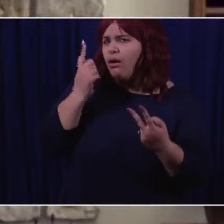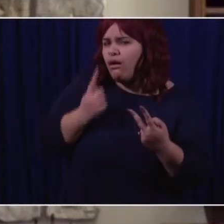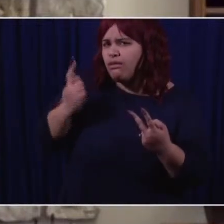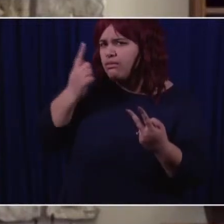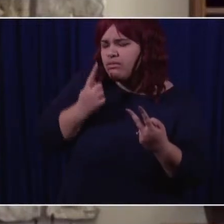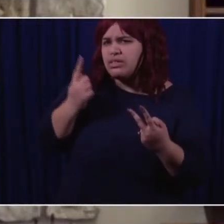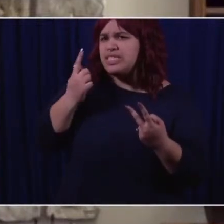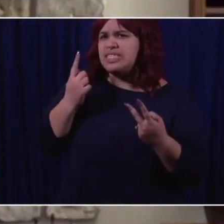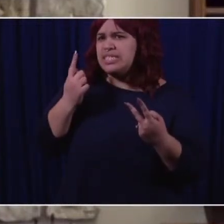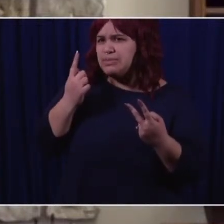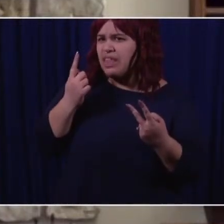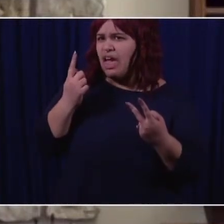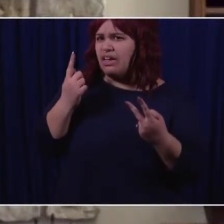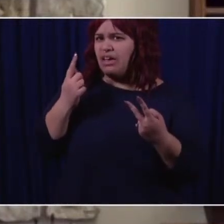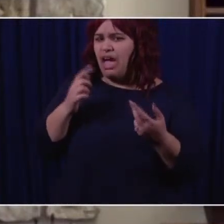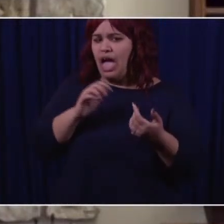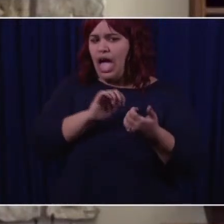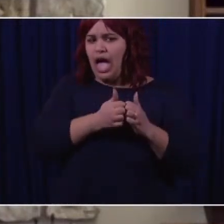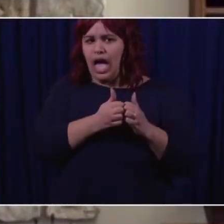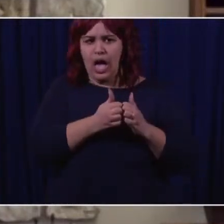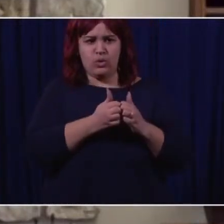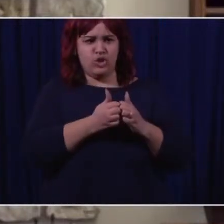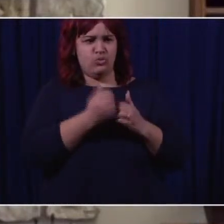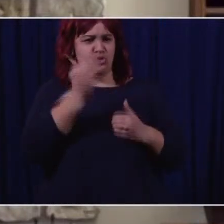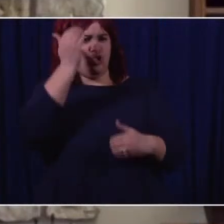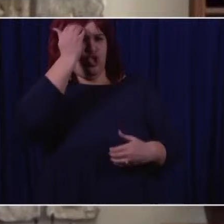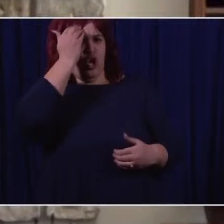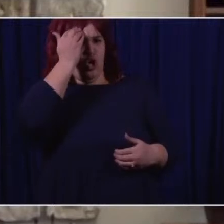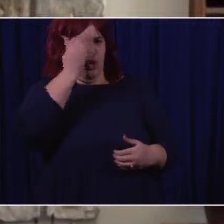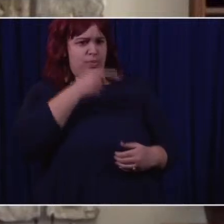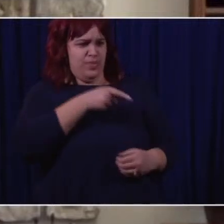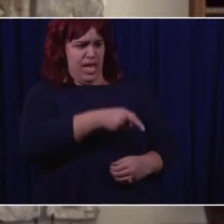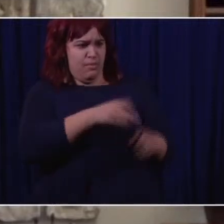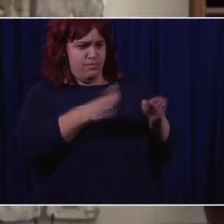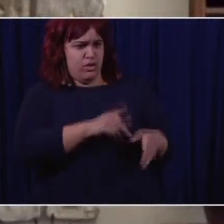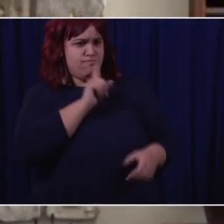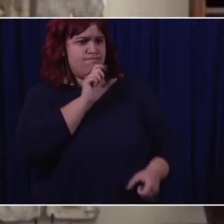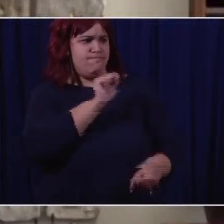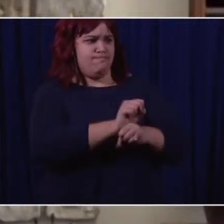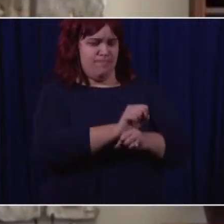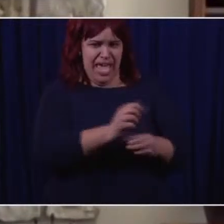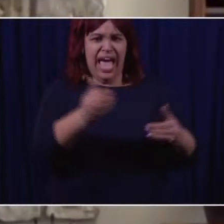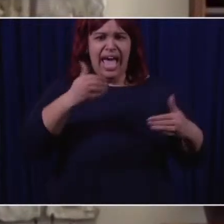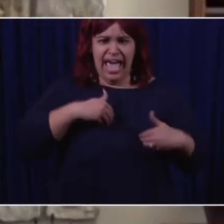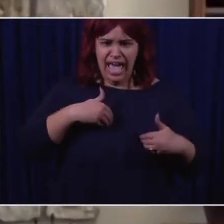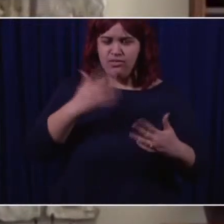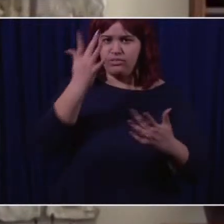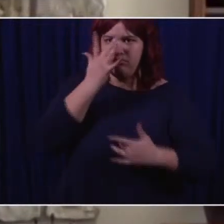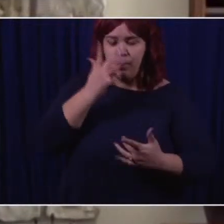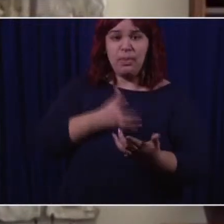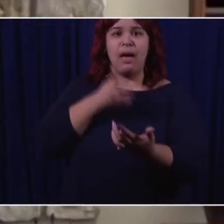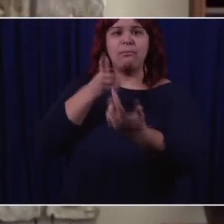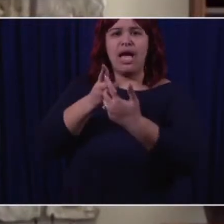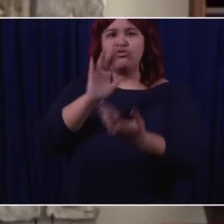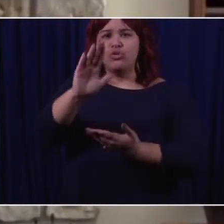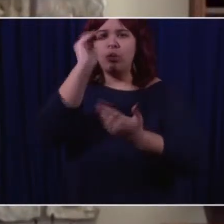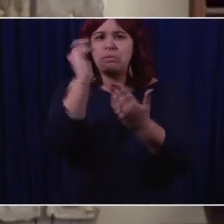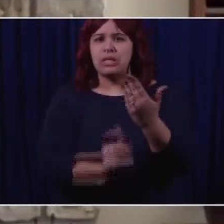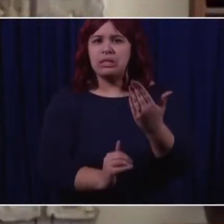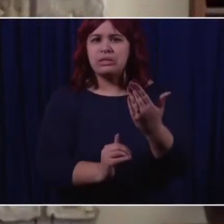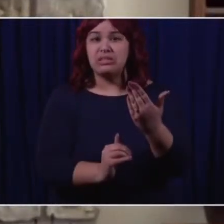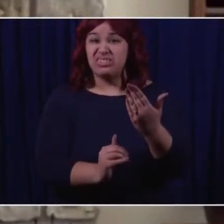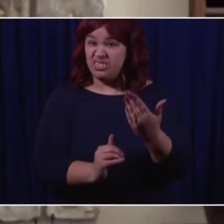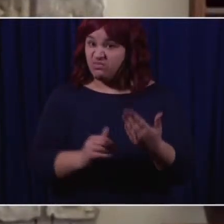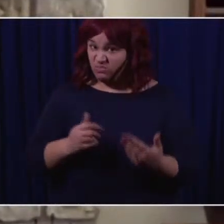kind of on the honor system for someone to say that they have a condition in order to qualify starting on Monday. I think